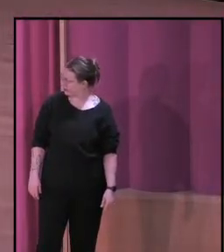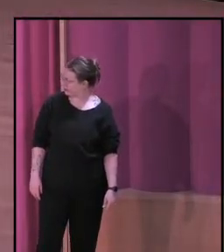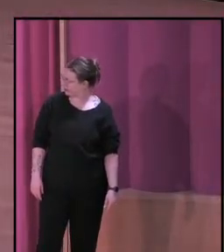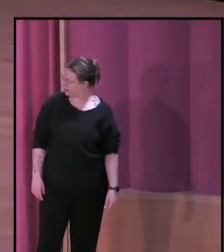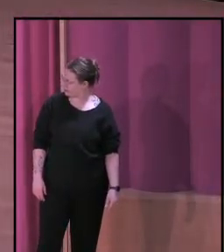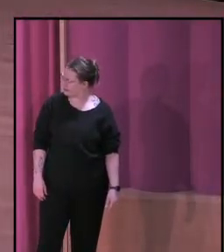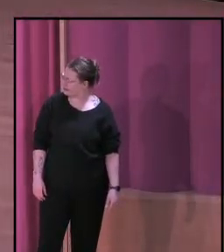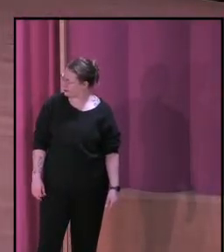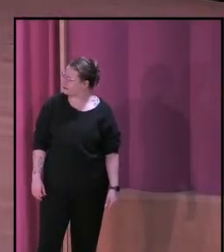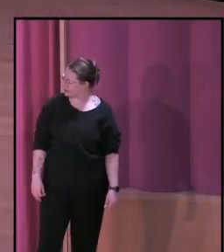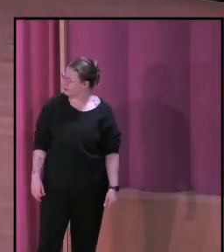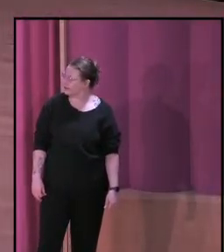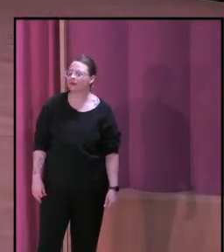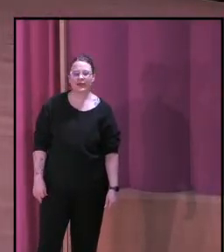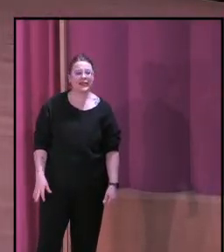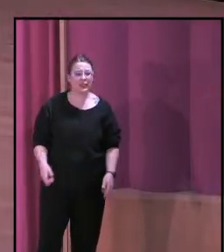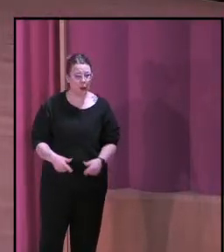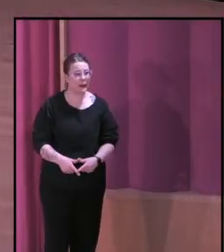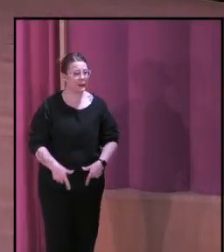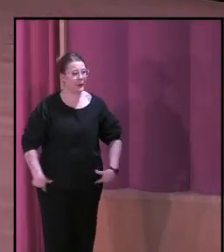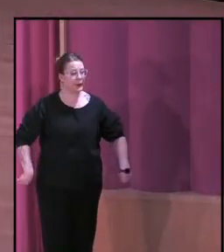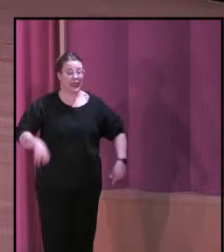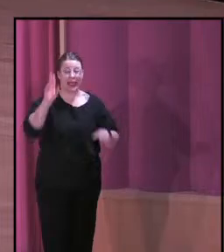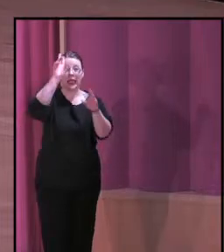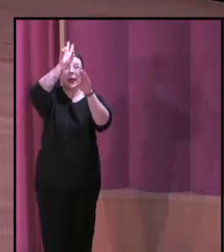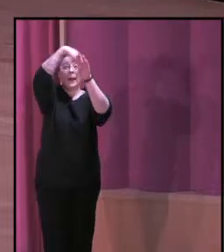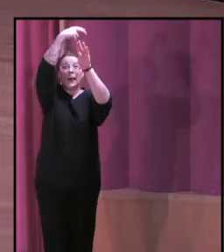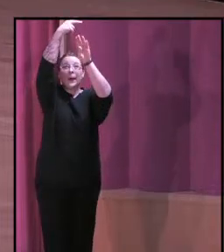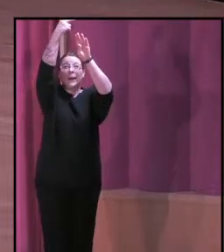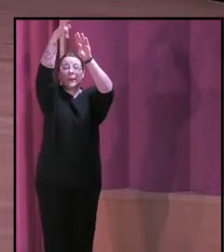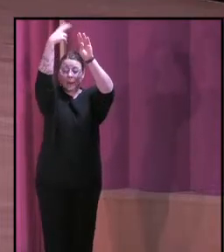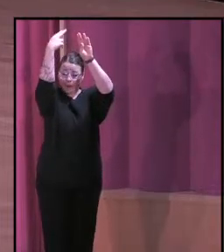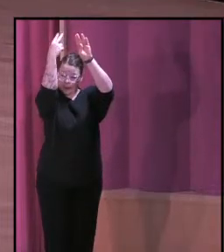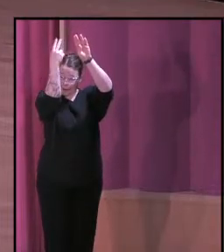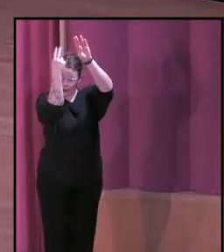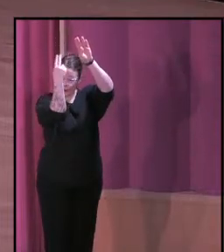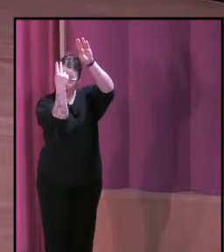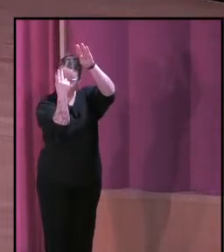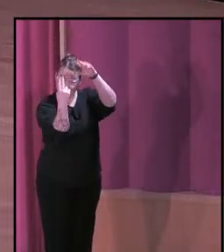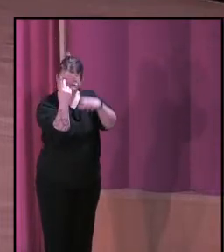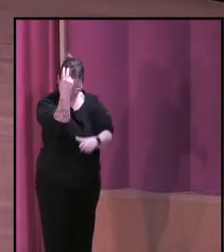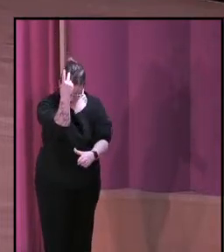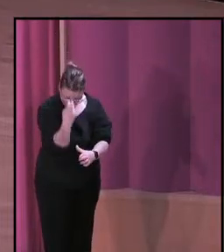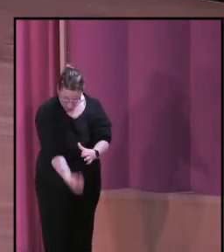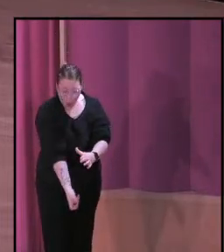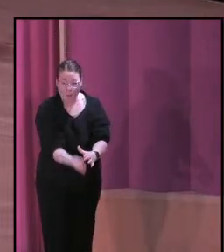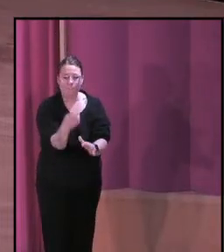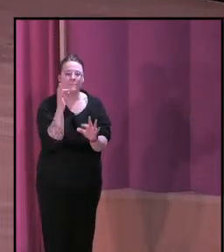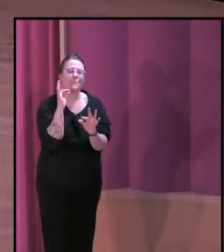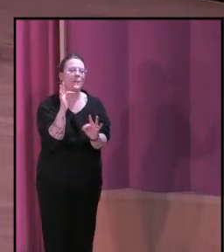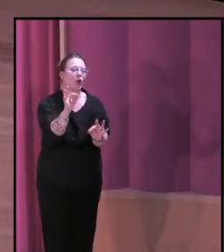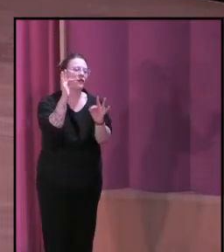He completed the dive perfectly, and while the aliens were distracted, he decided it was time for his daring